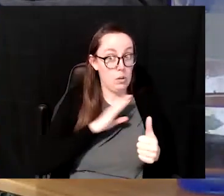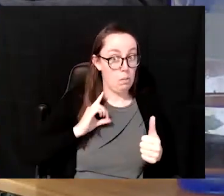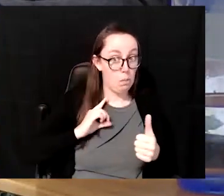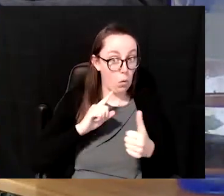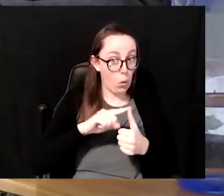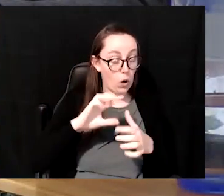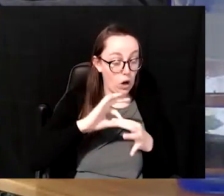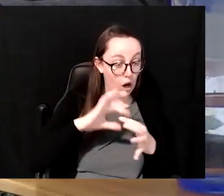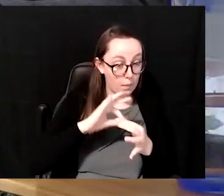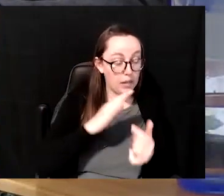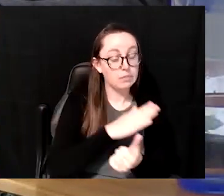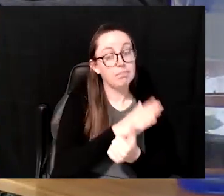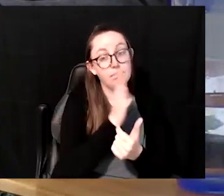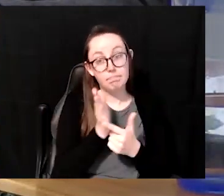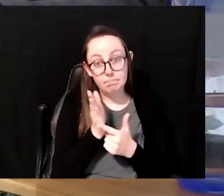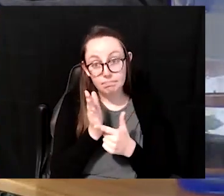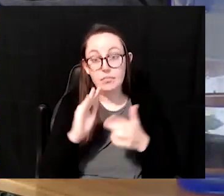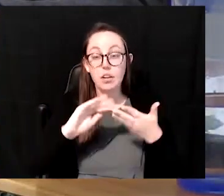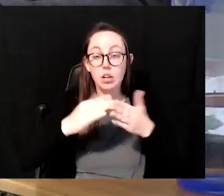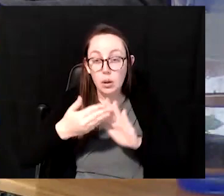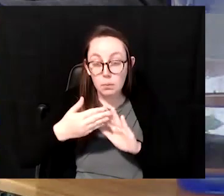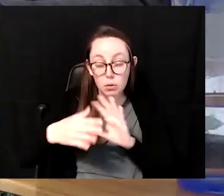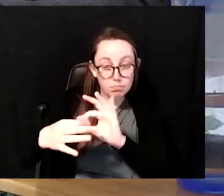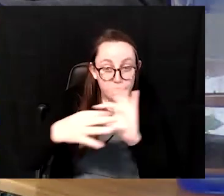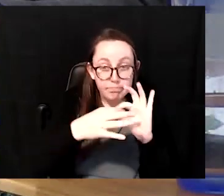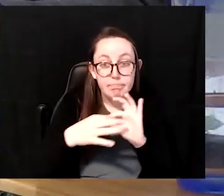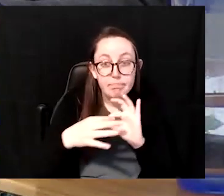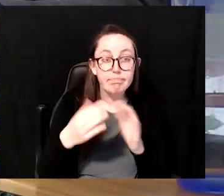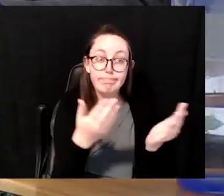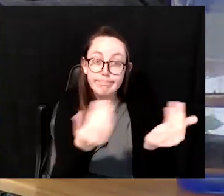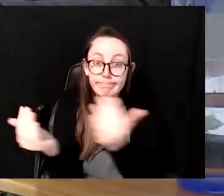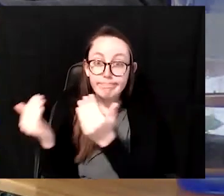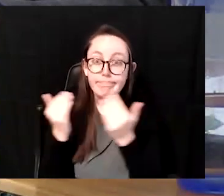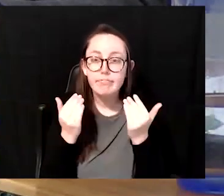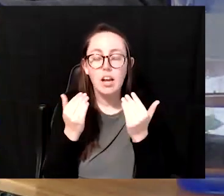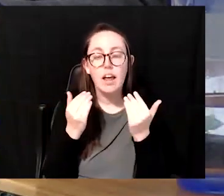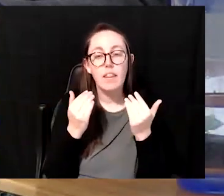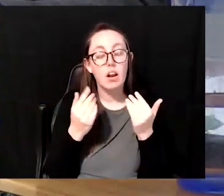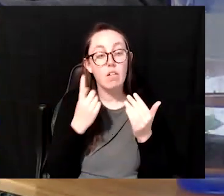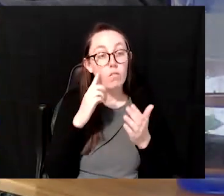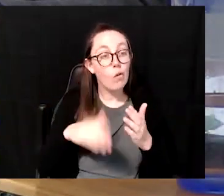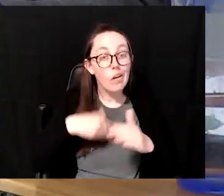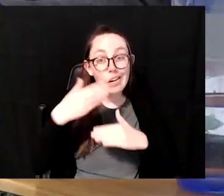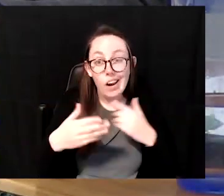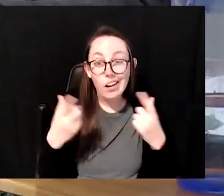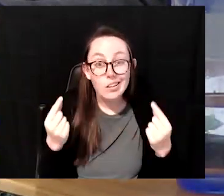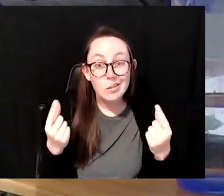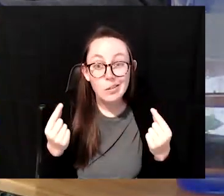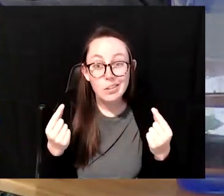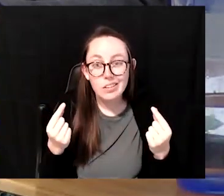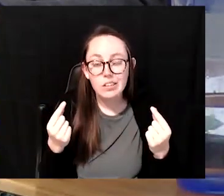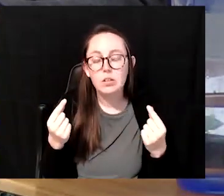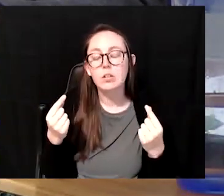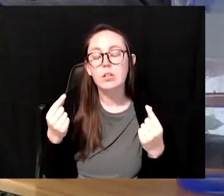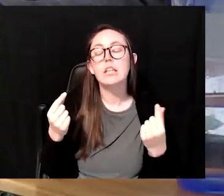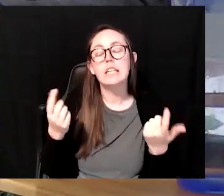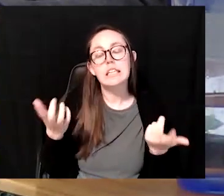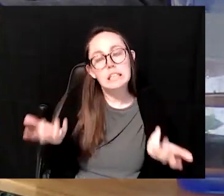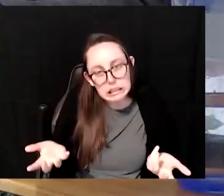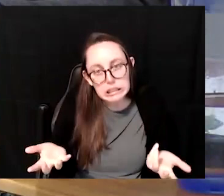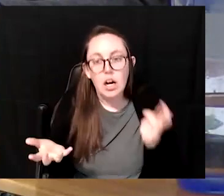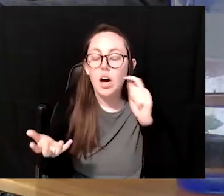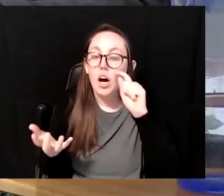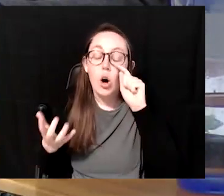goals in moving this uh to next steps I would just like wherever we land I just would like to provide some very clear guidance to